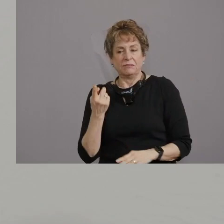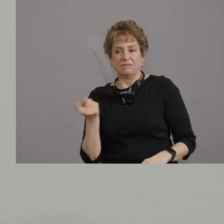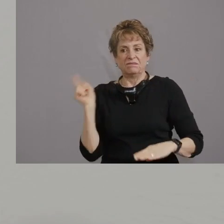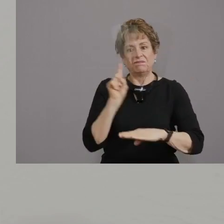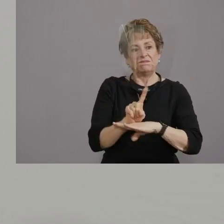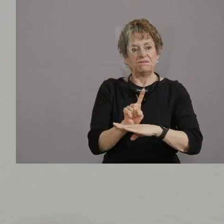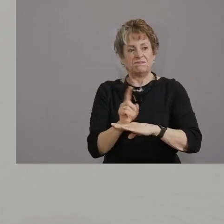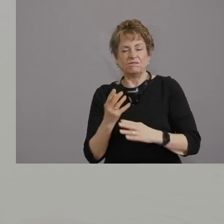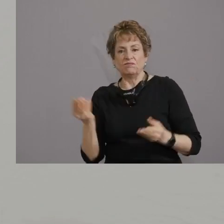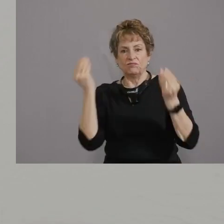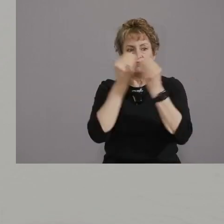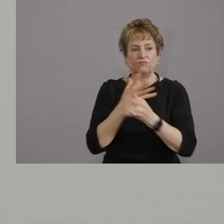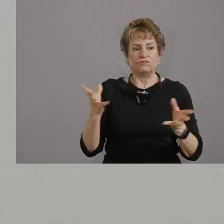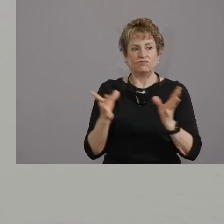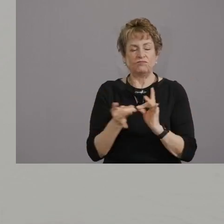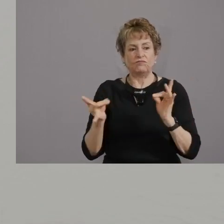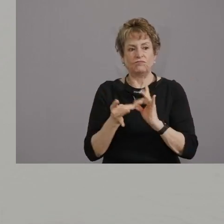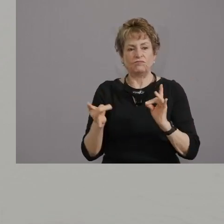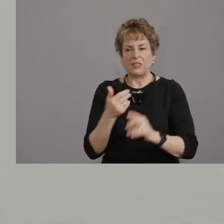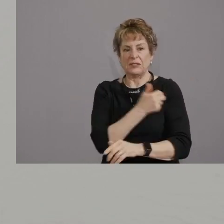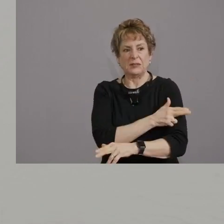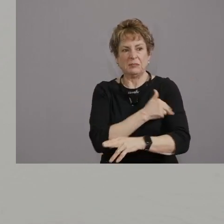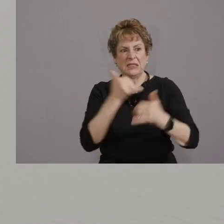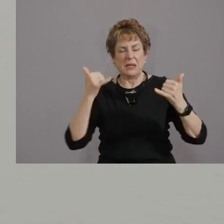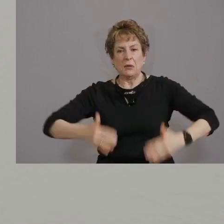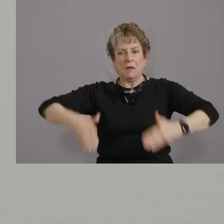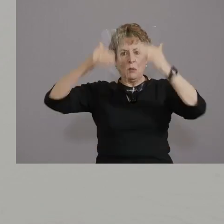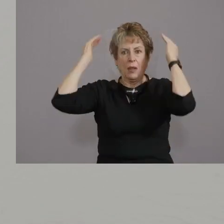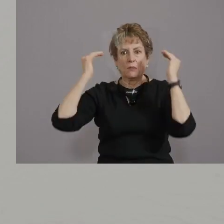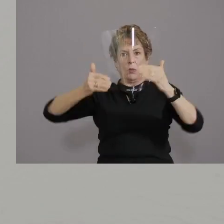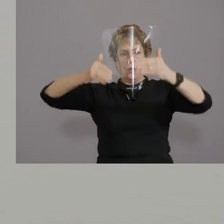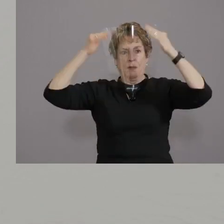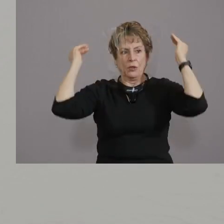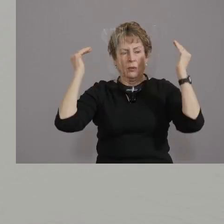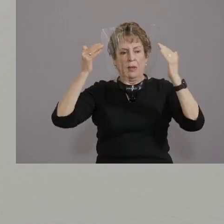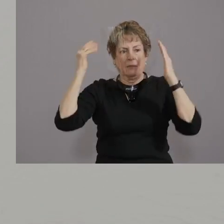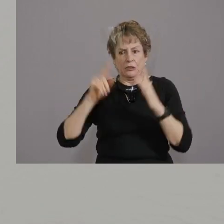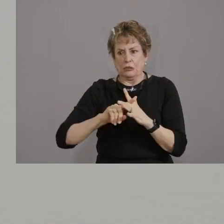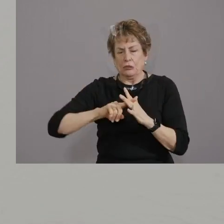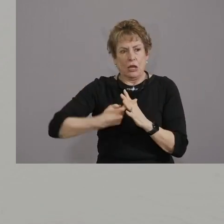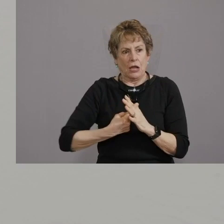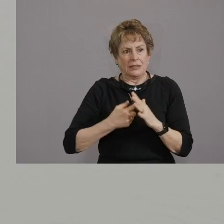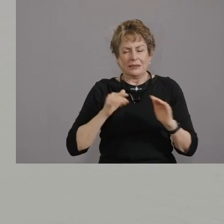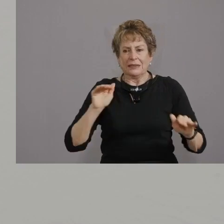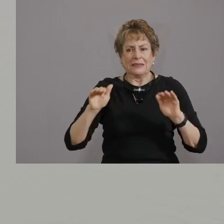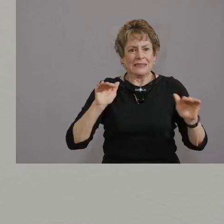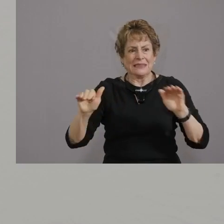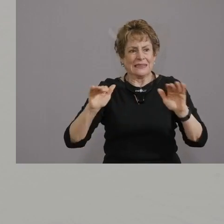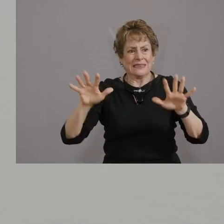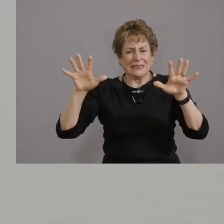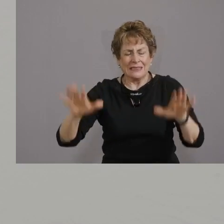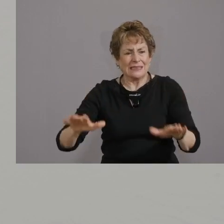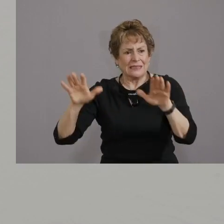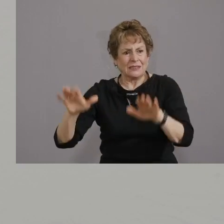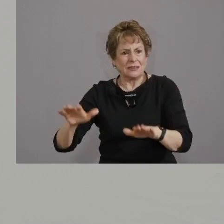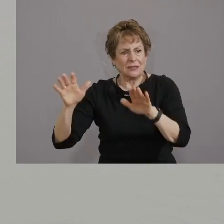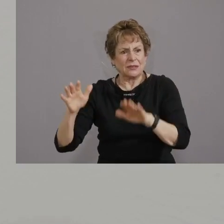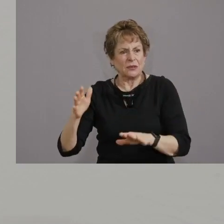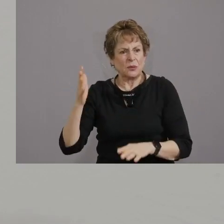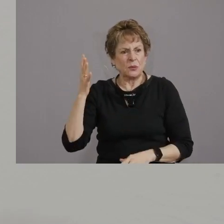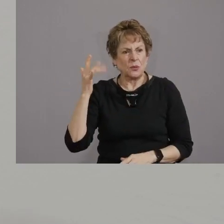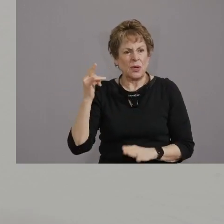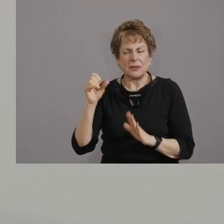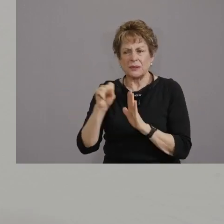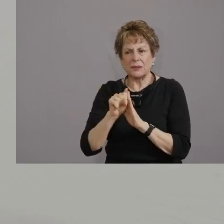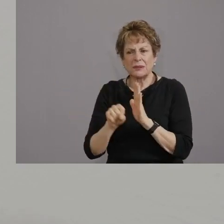additional mitigation efforts. So why is the state not listening to those doctors or doing any of the measures that these hospital